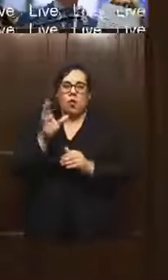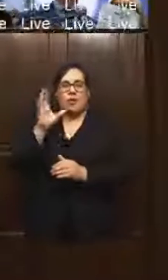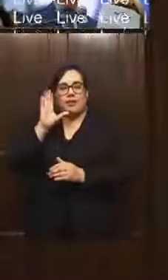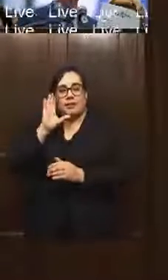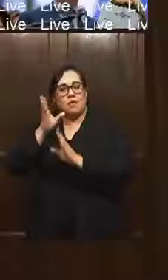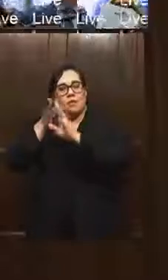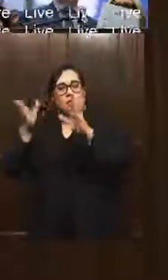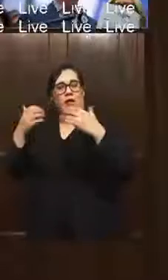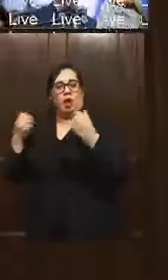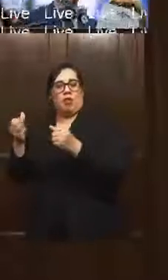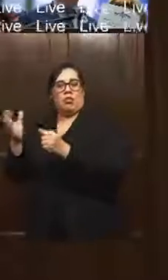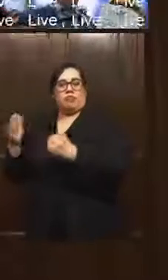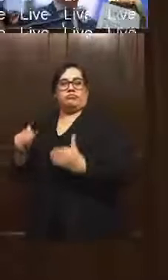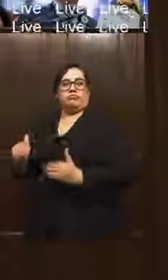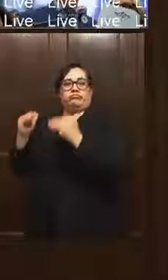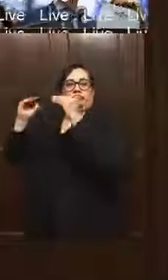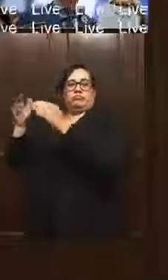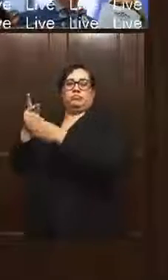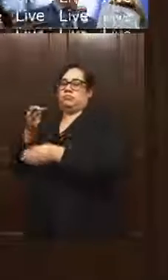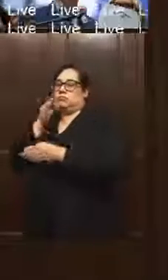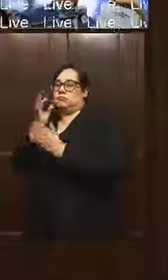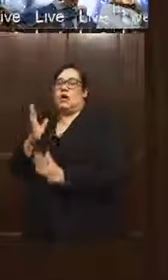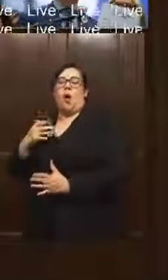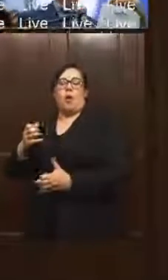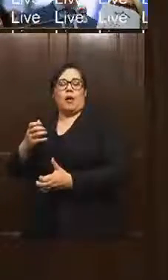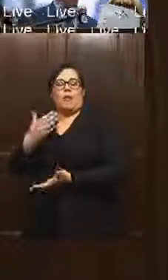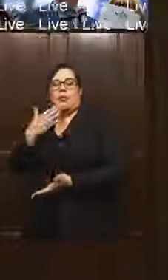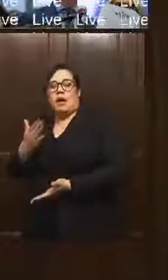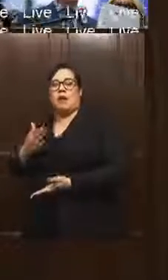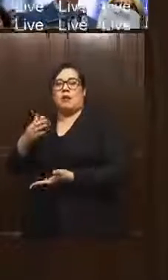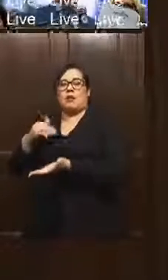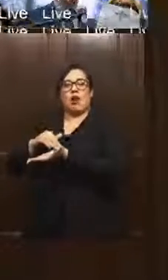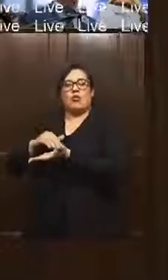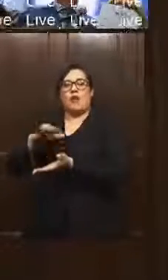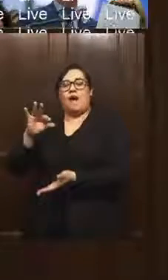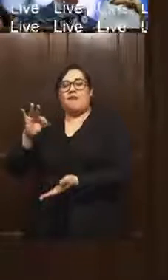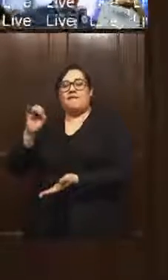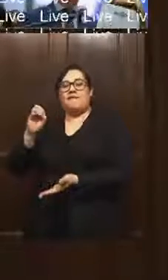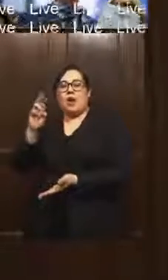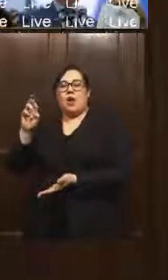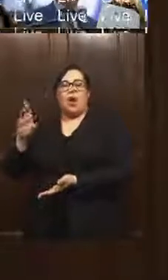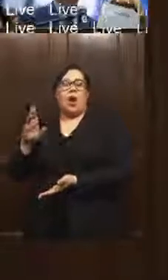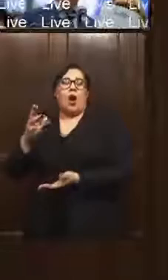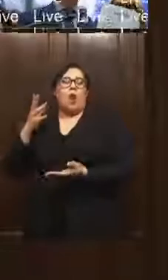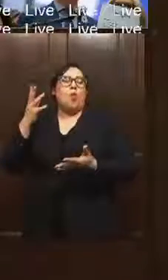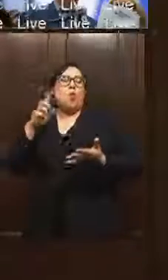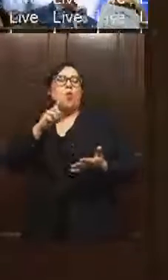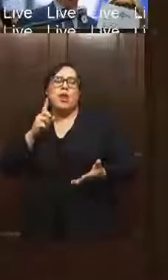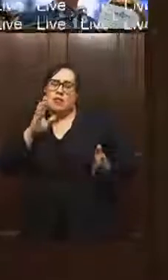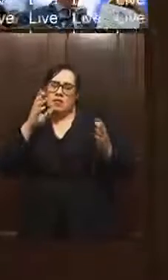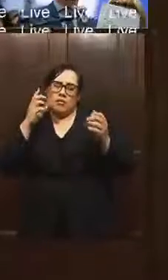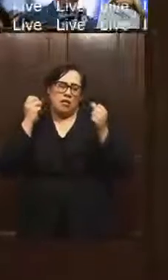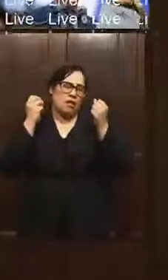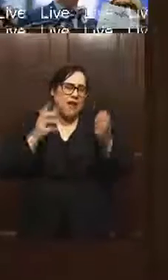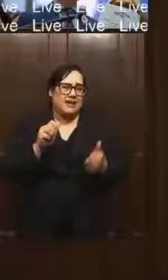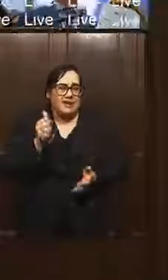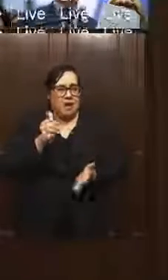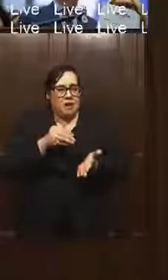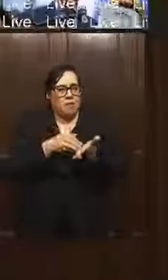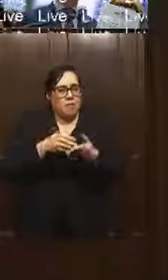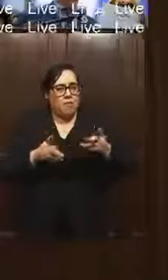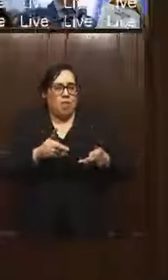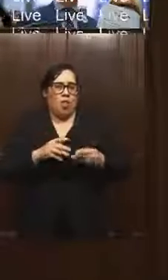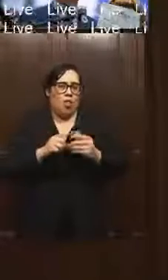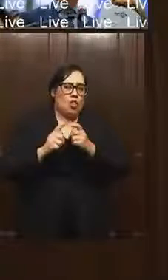health officials. And I want to thank again Dr. Ferrer, who I know is going through so much with 10 million people, the largest jurisdiction locally in the